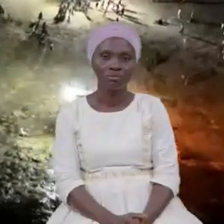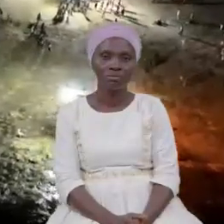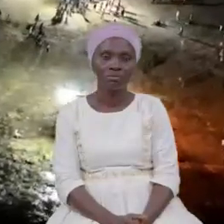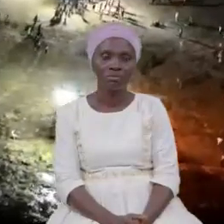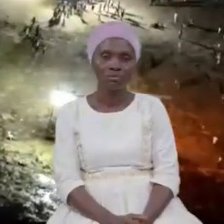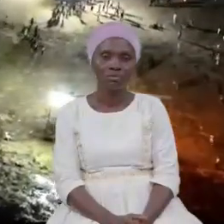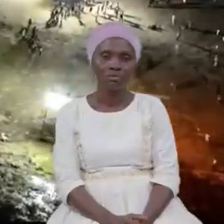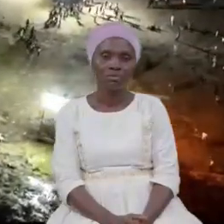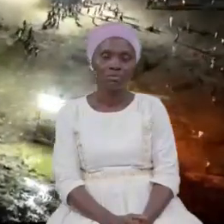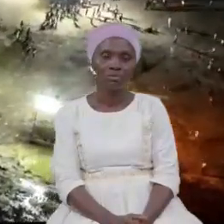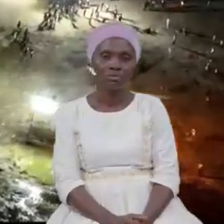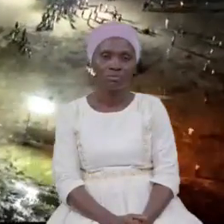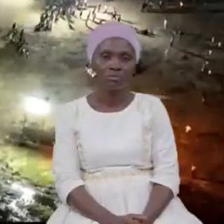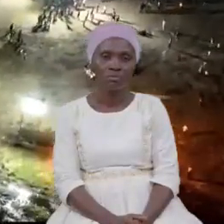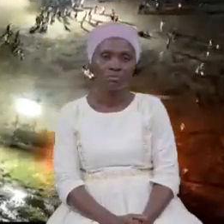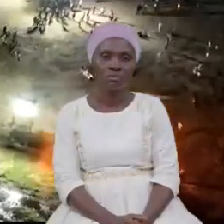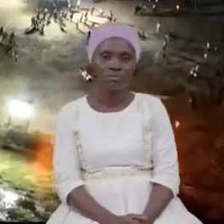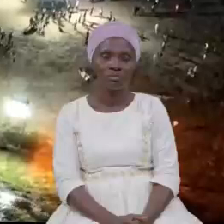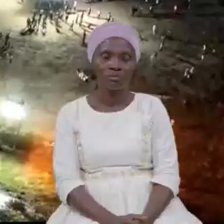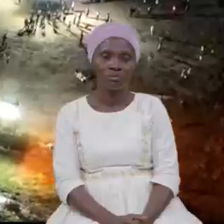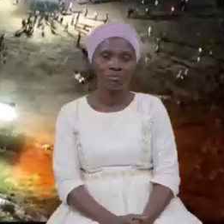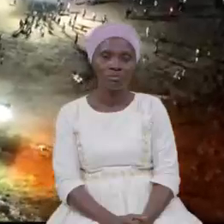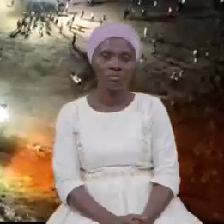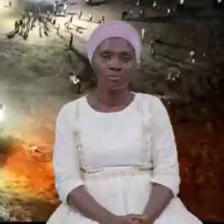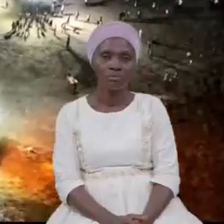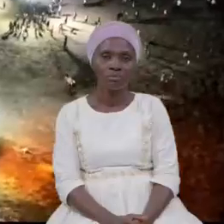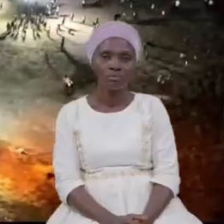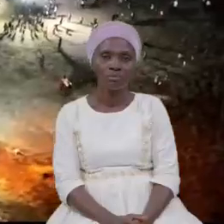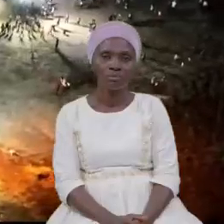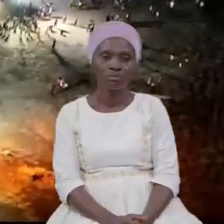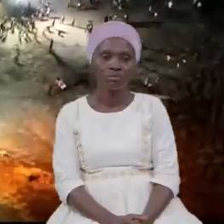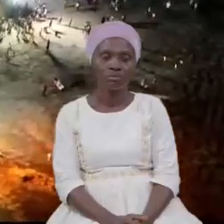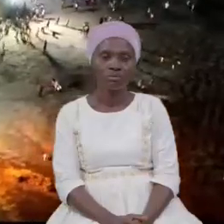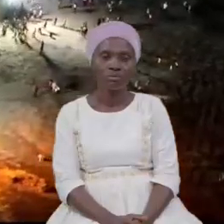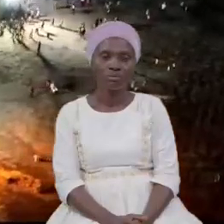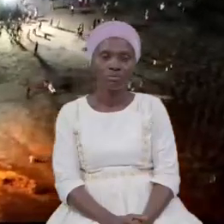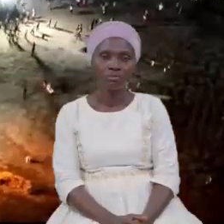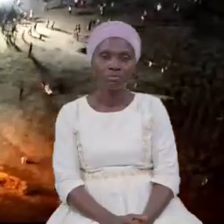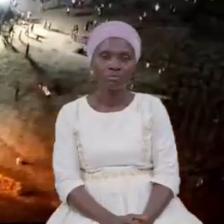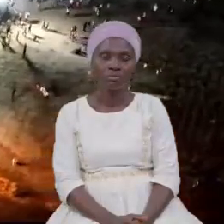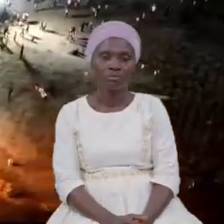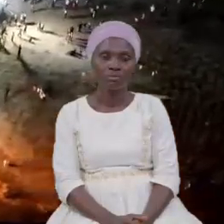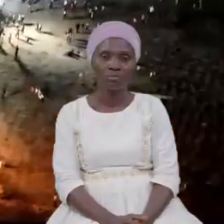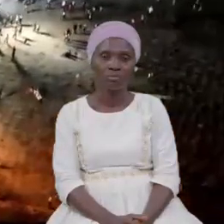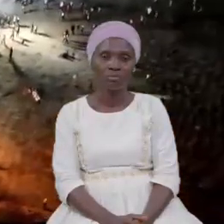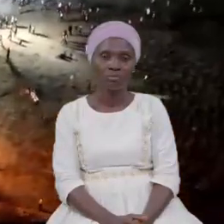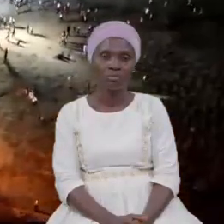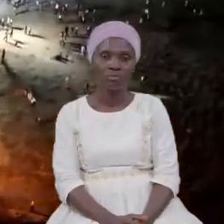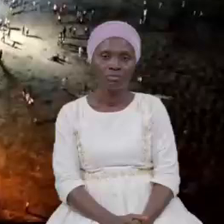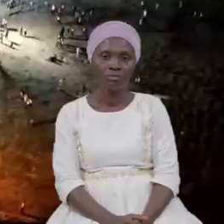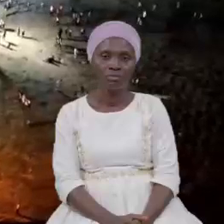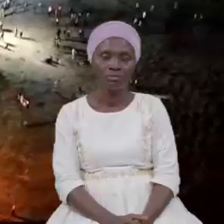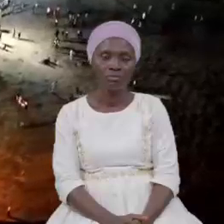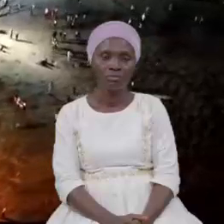once again, I'm appealing to you, come into the school premises. Come and